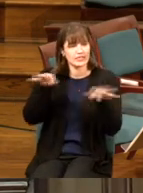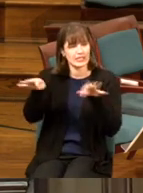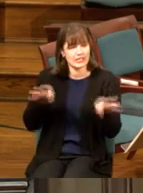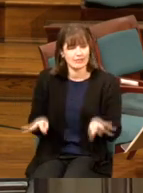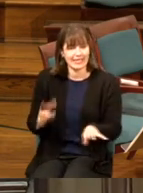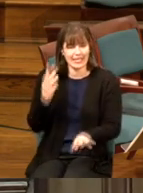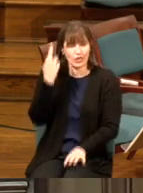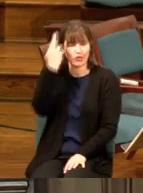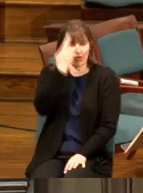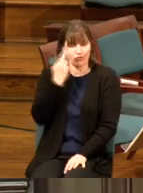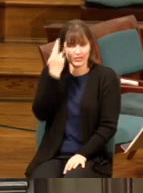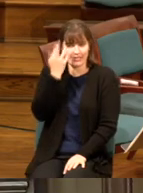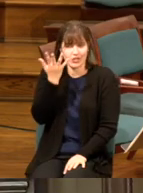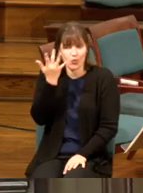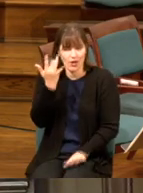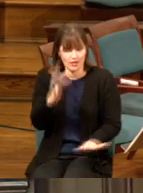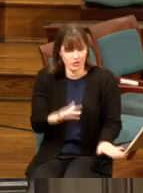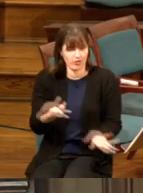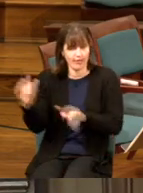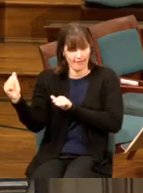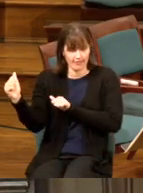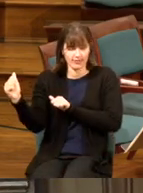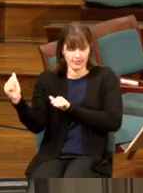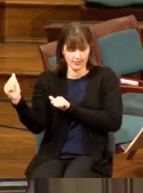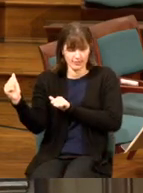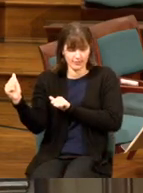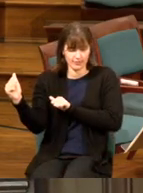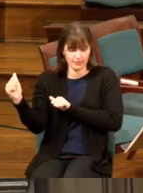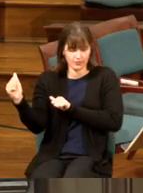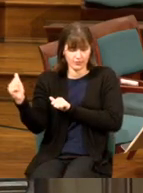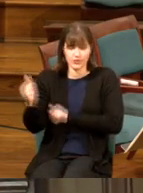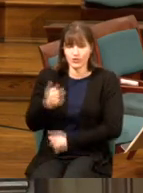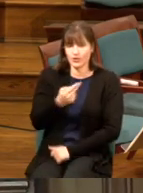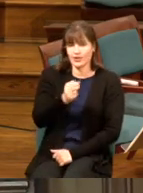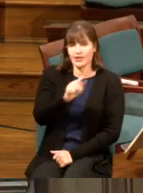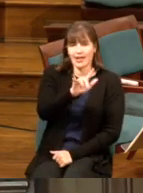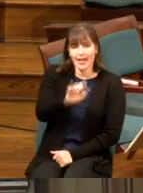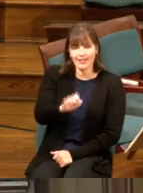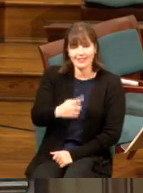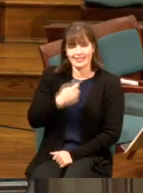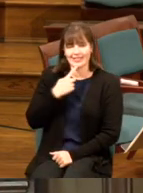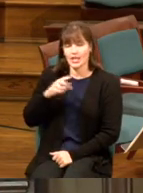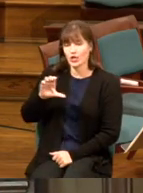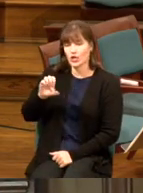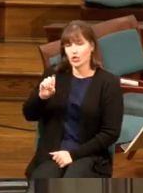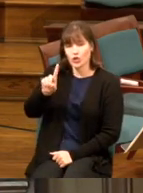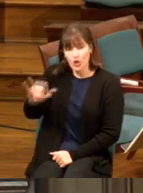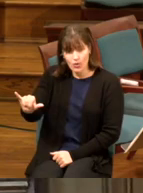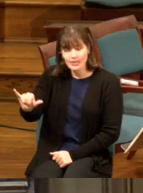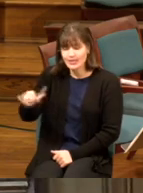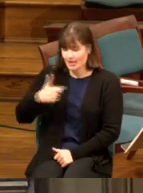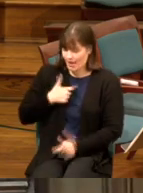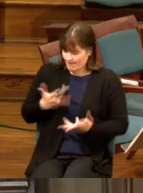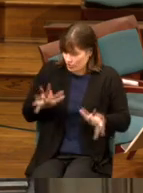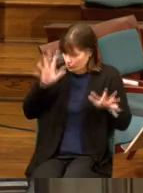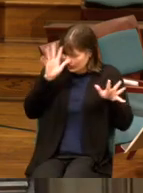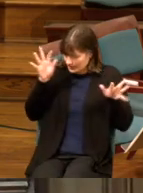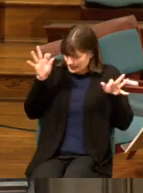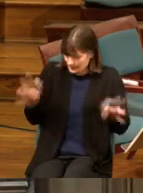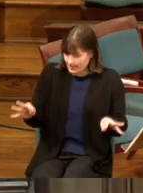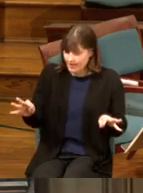she left. She said, "Cody, I've decided that the